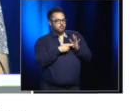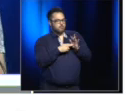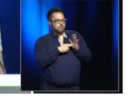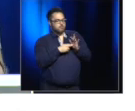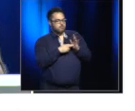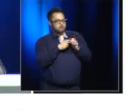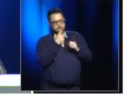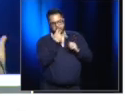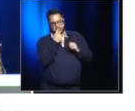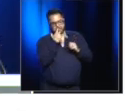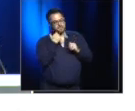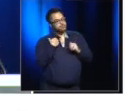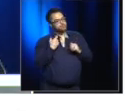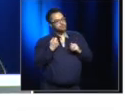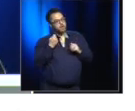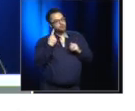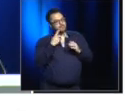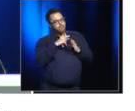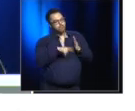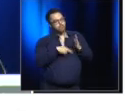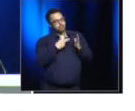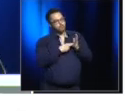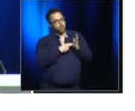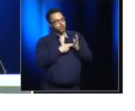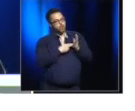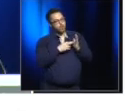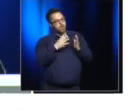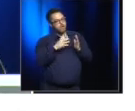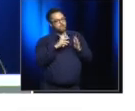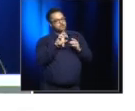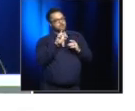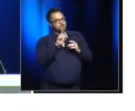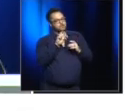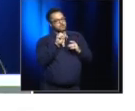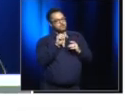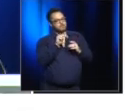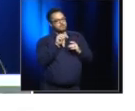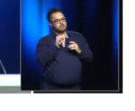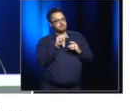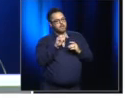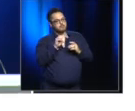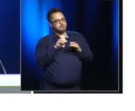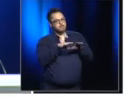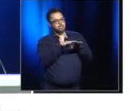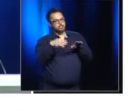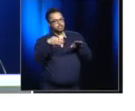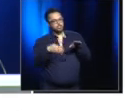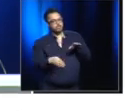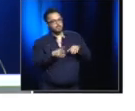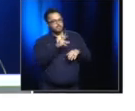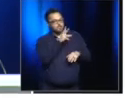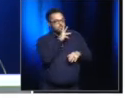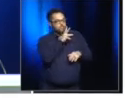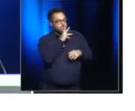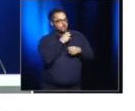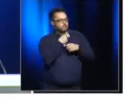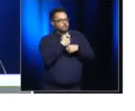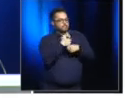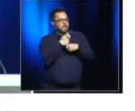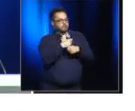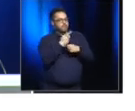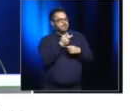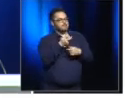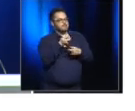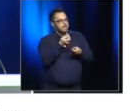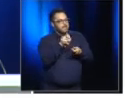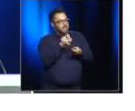to understanding the role of dense shelf water production, which is really important in the overturning circulation